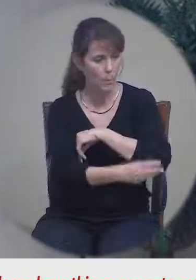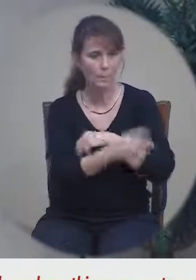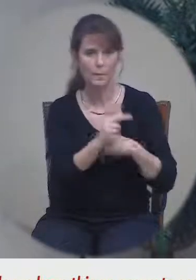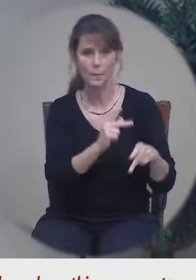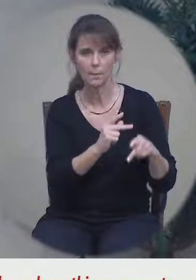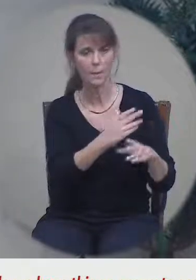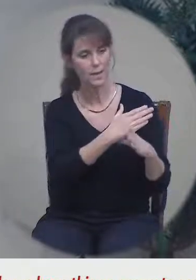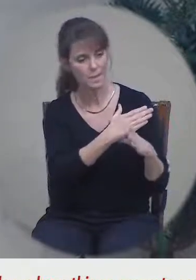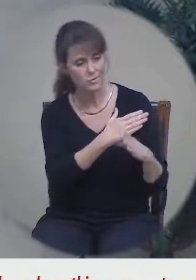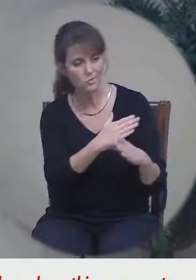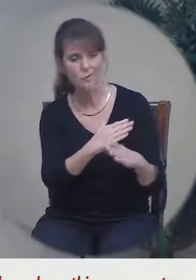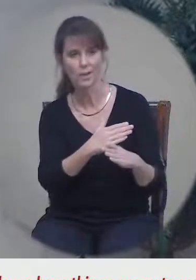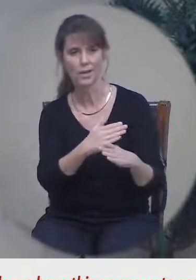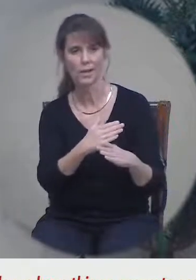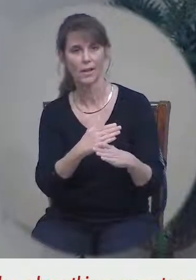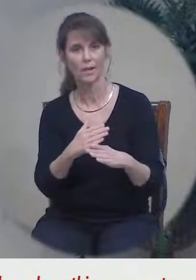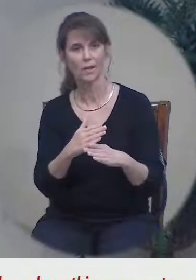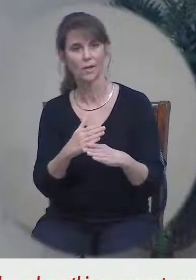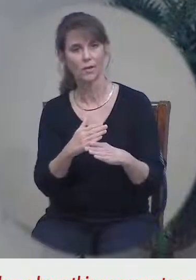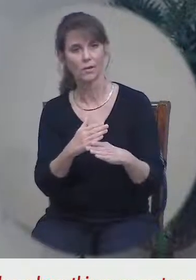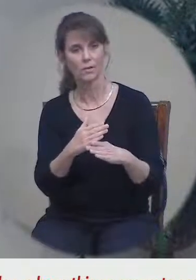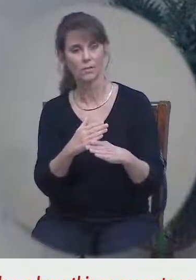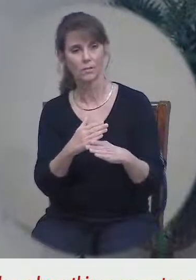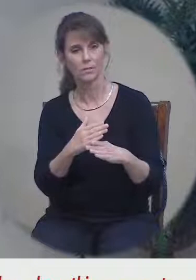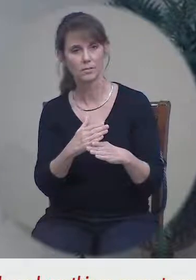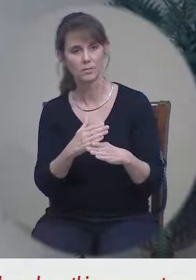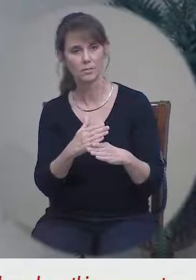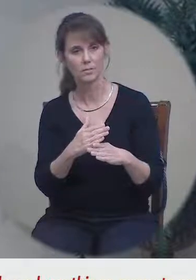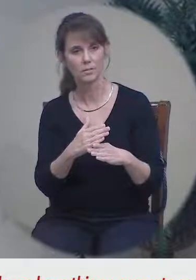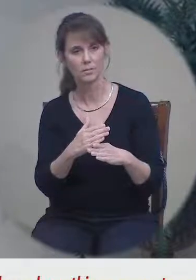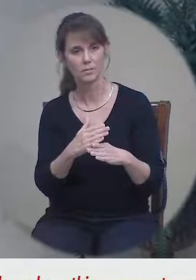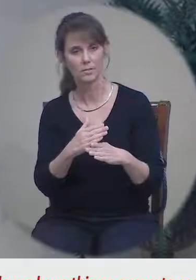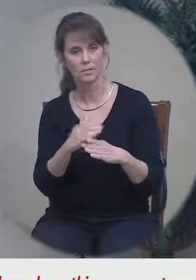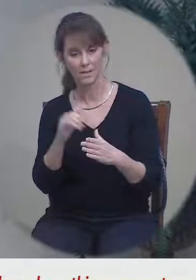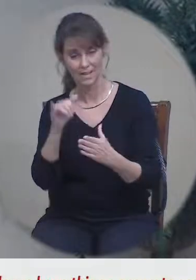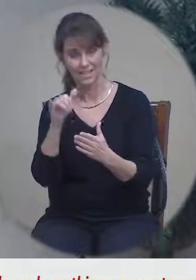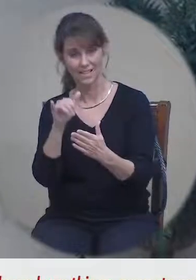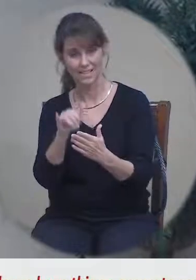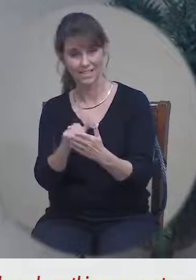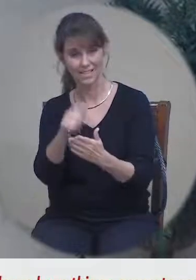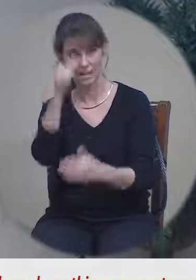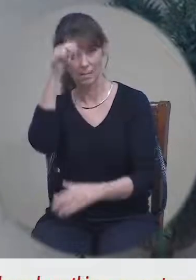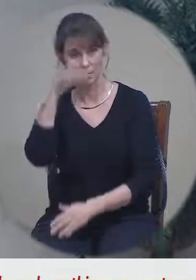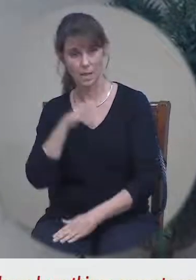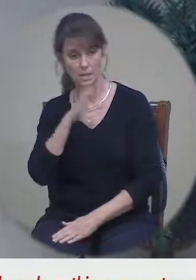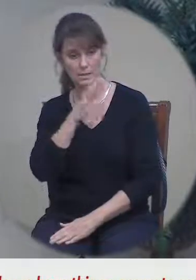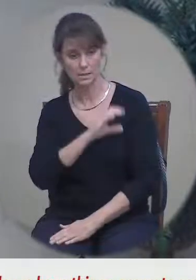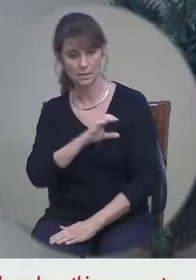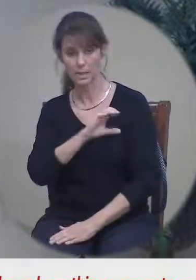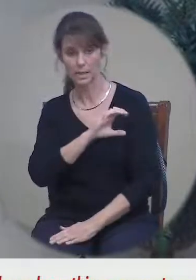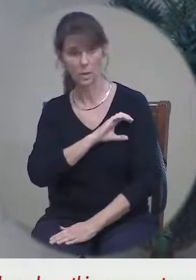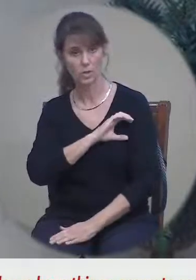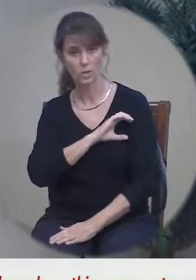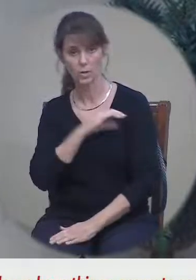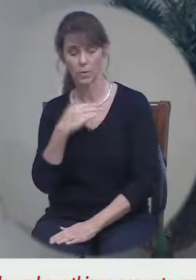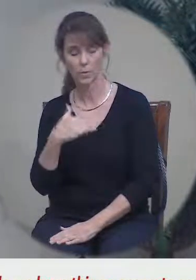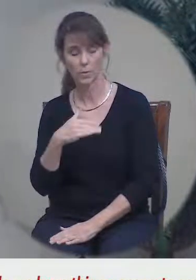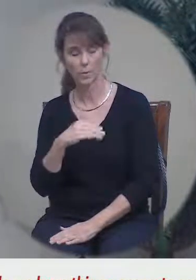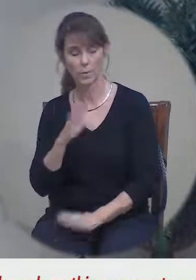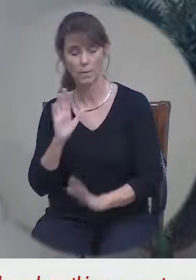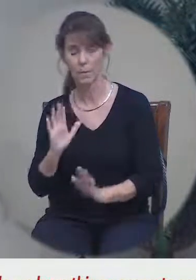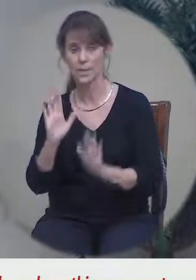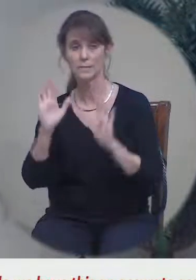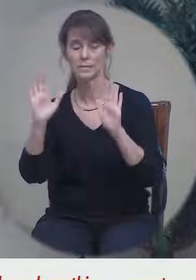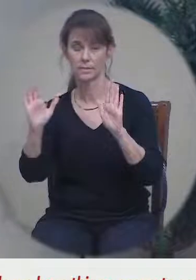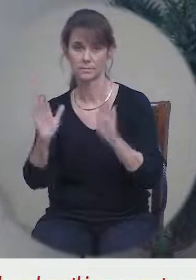how he would raise those who were orphans. This man's character was amazing